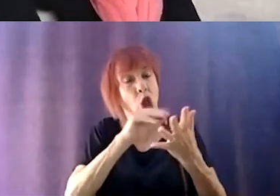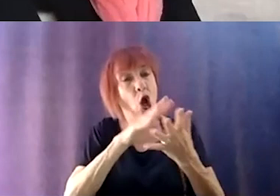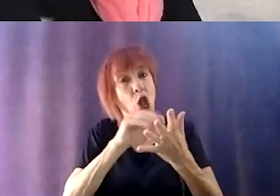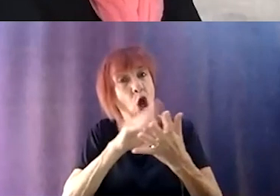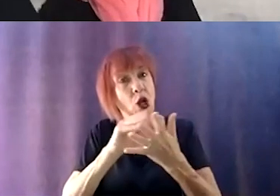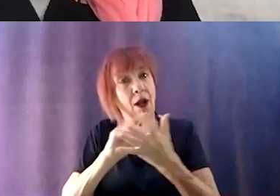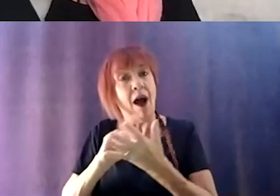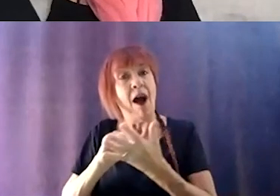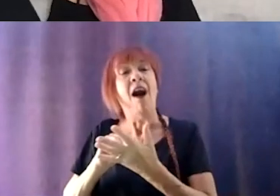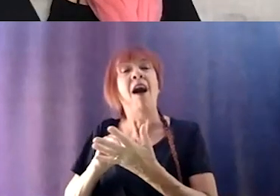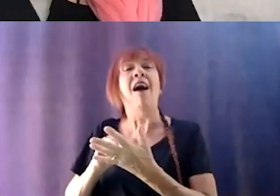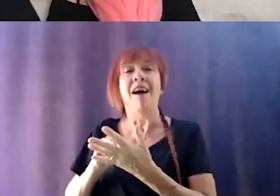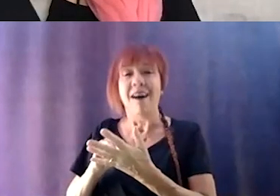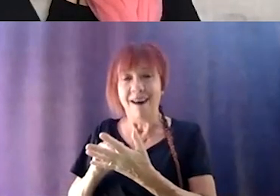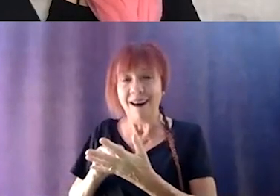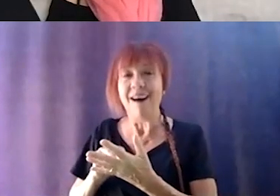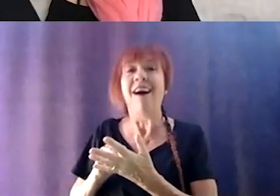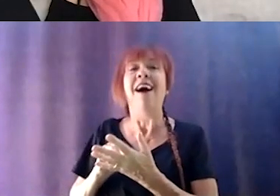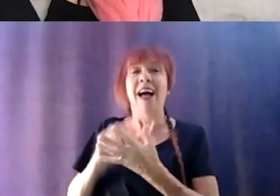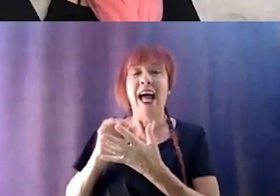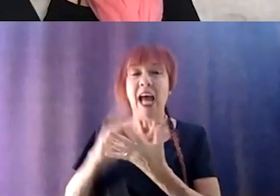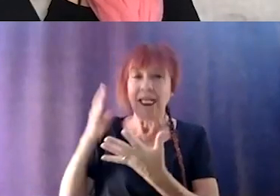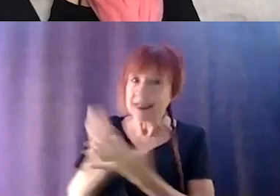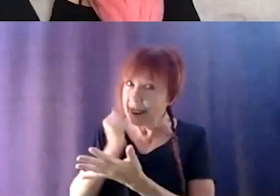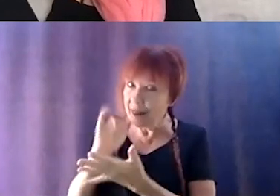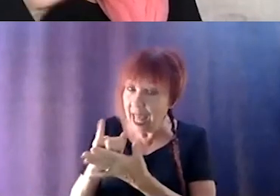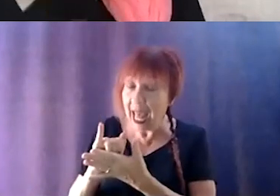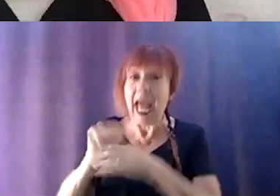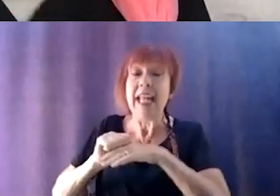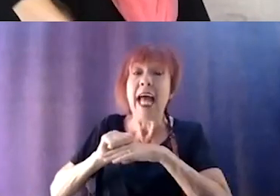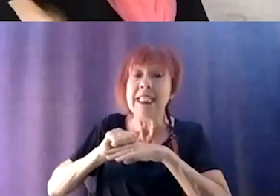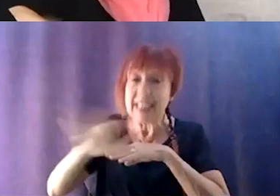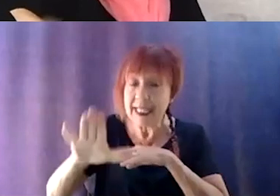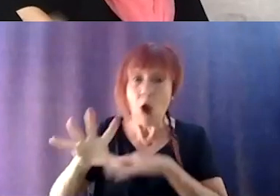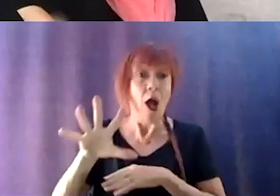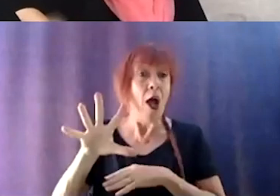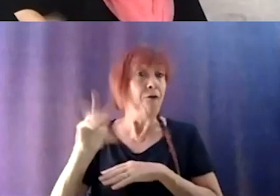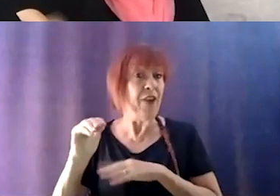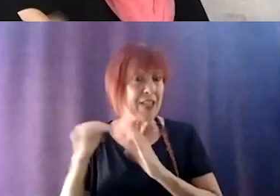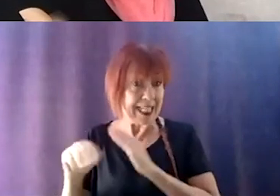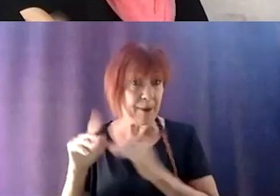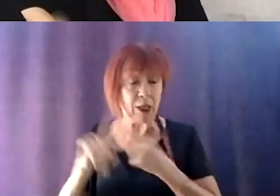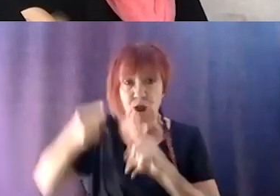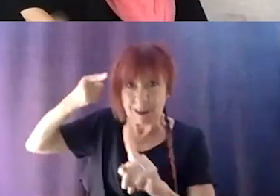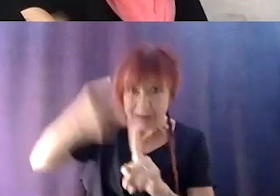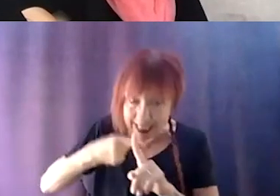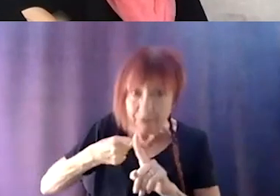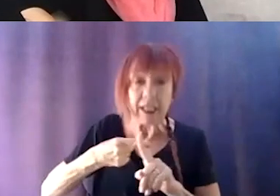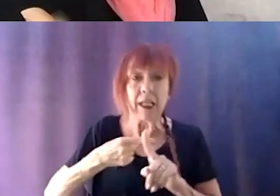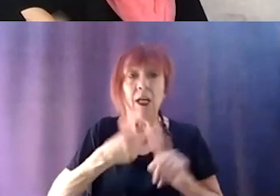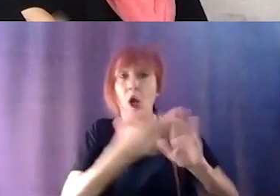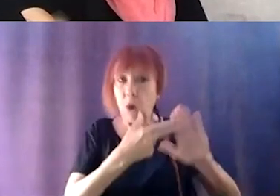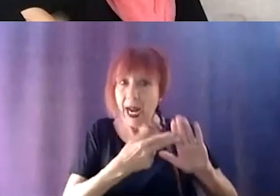process for different partnerships in the social media space. And I sent 50 emails. So instead of 1,000, like in acting